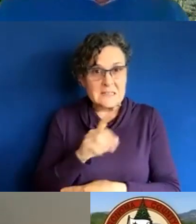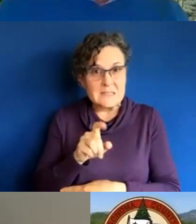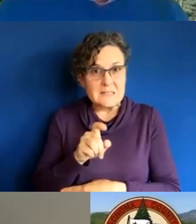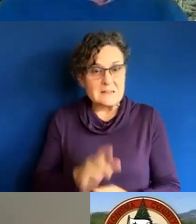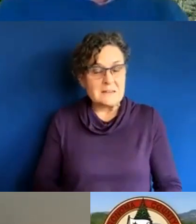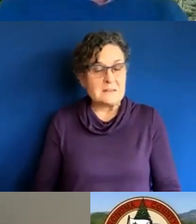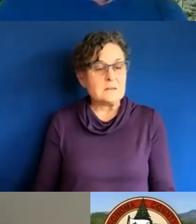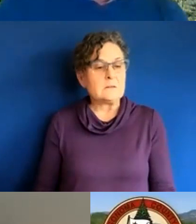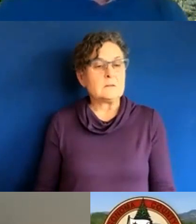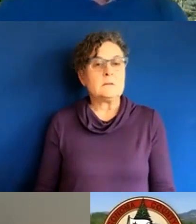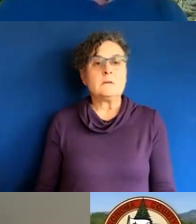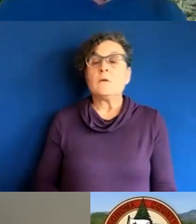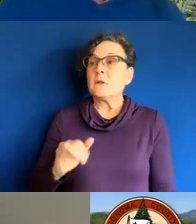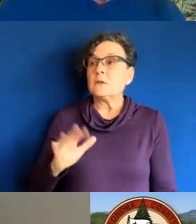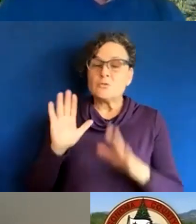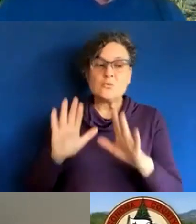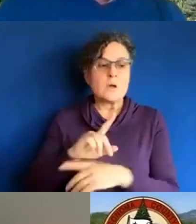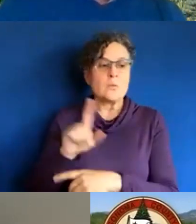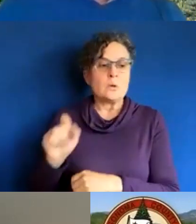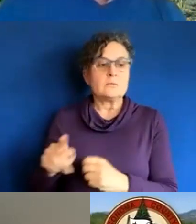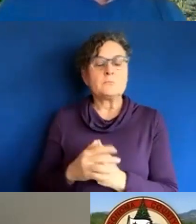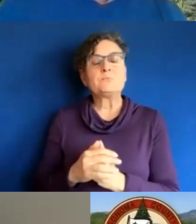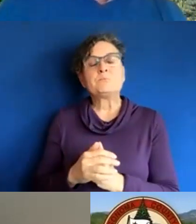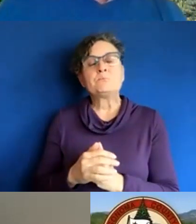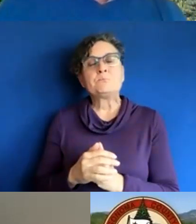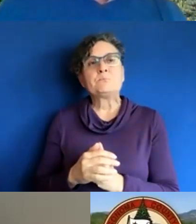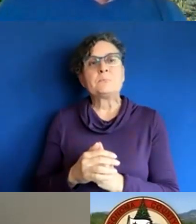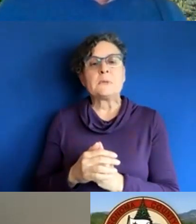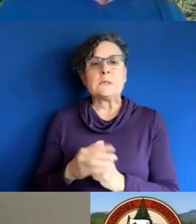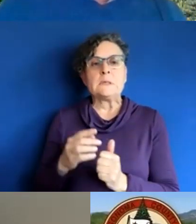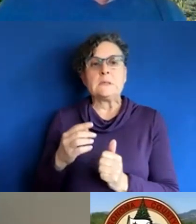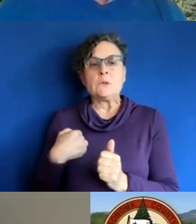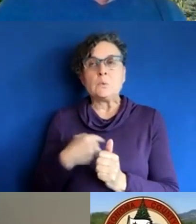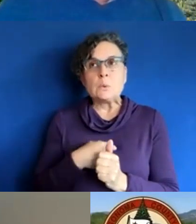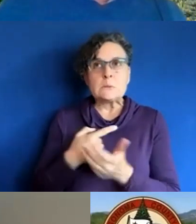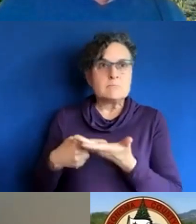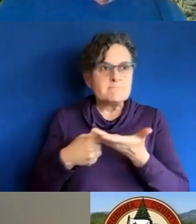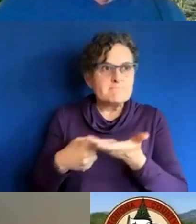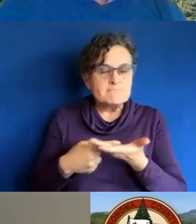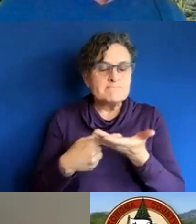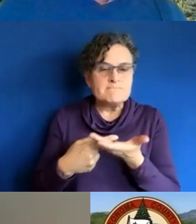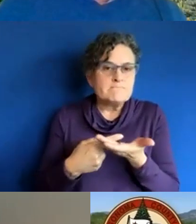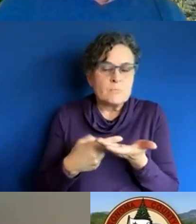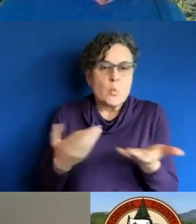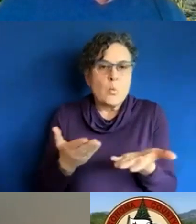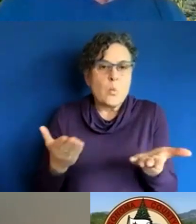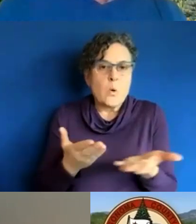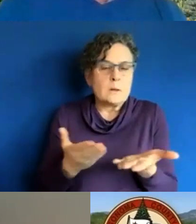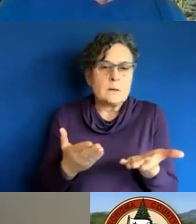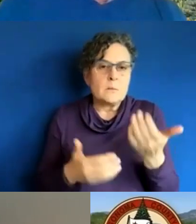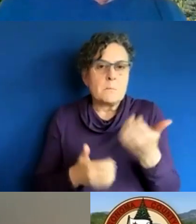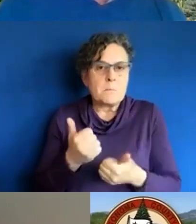So that's a great question. And what we're trying to establish what the appropriate and